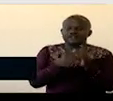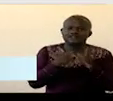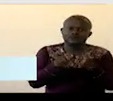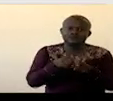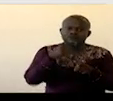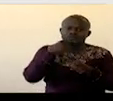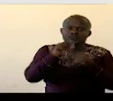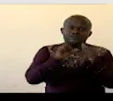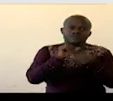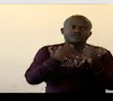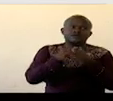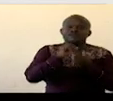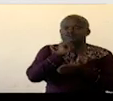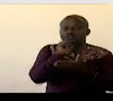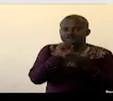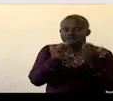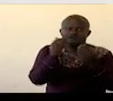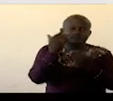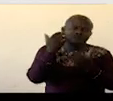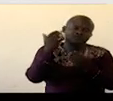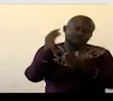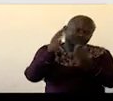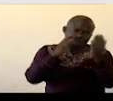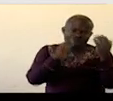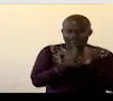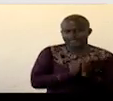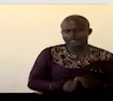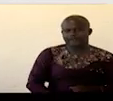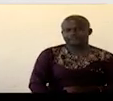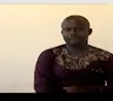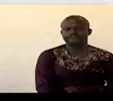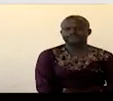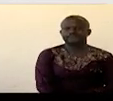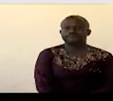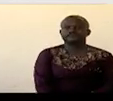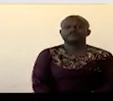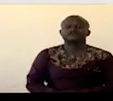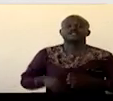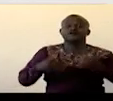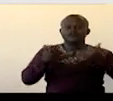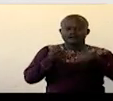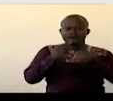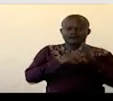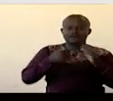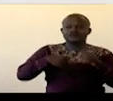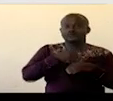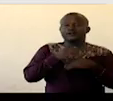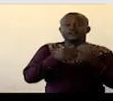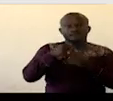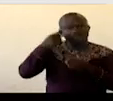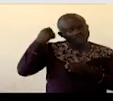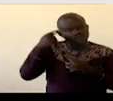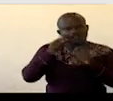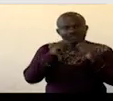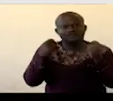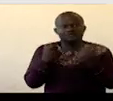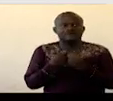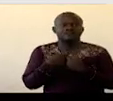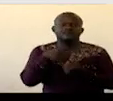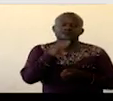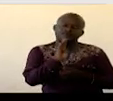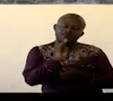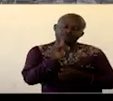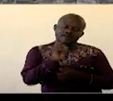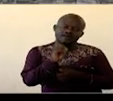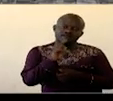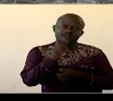about non-flowering plants. Now that we have understood the term